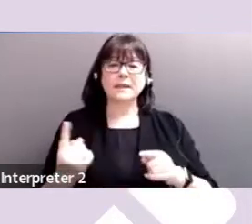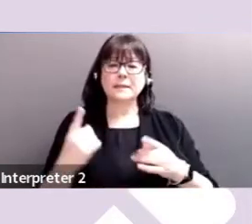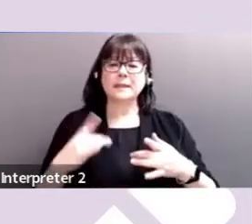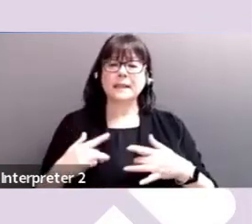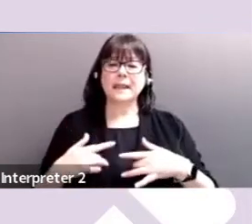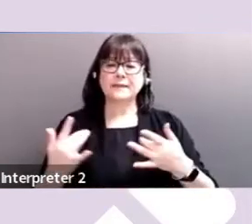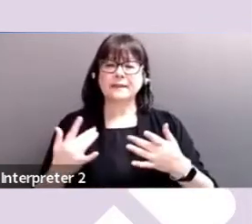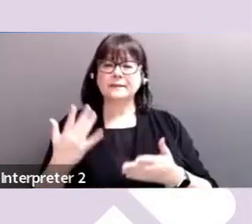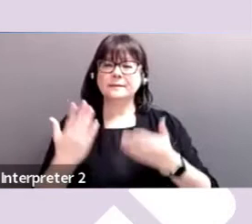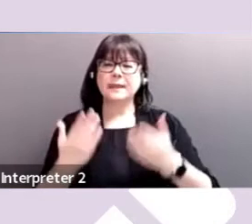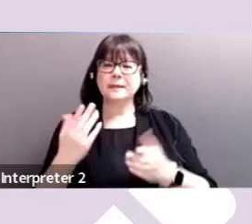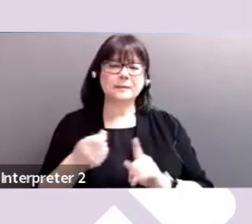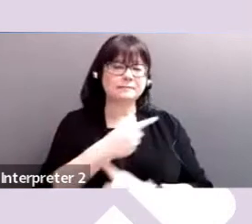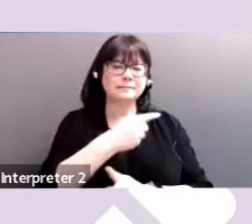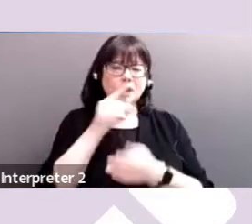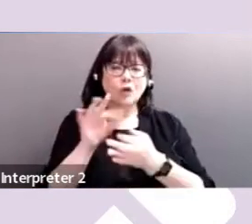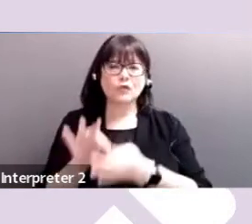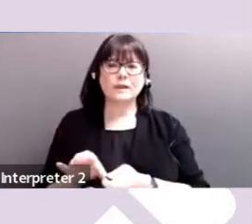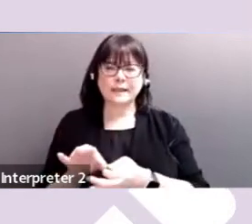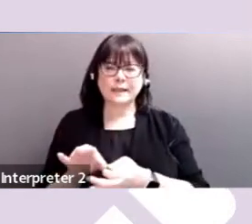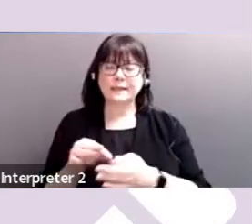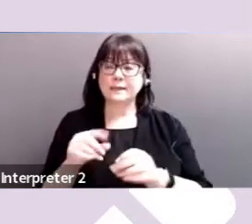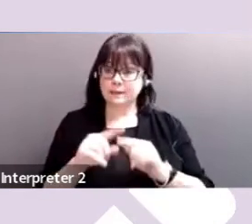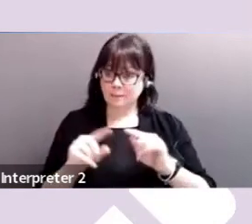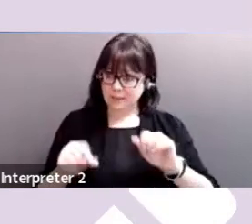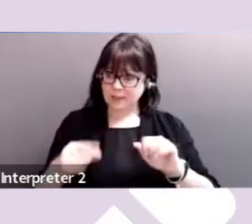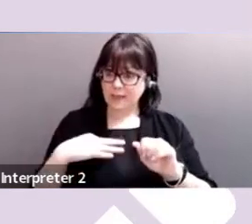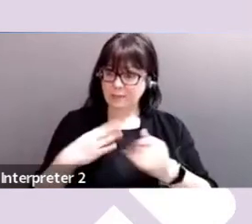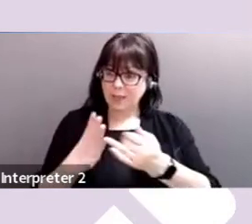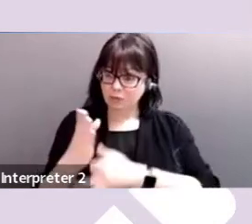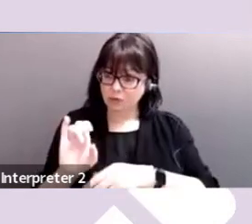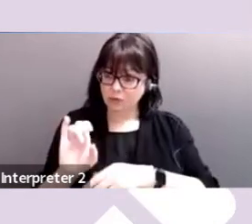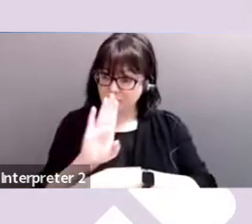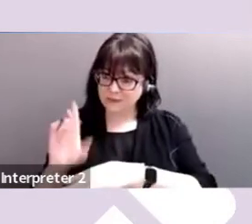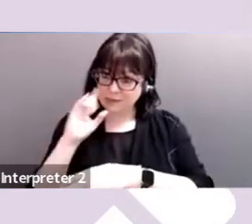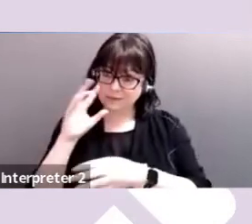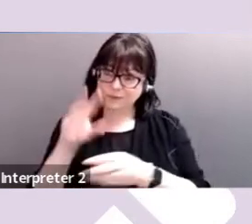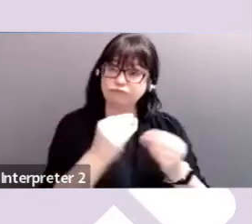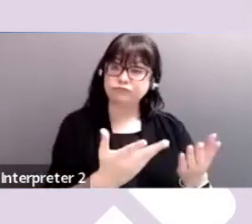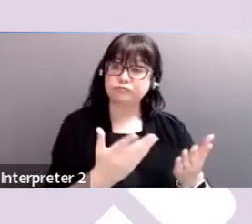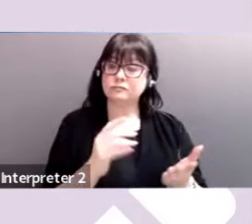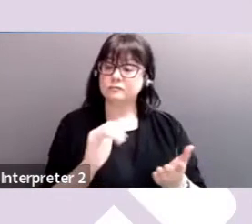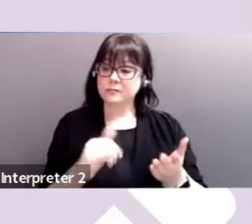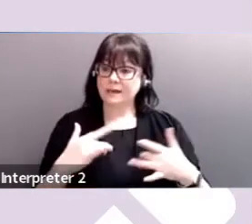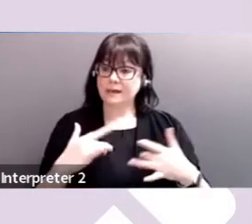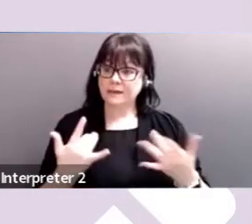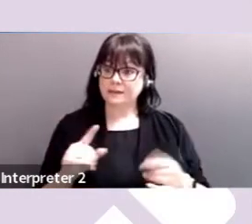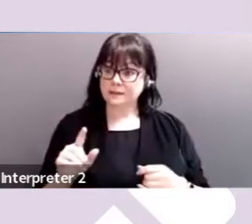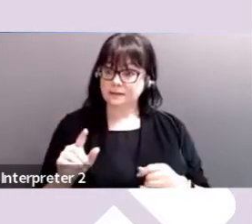your business, but you apply through the business for the event, is that possible?